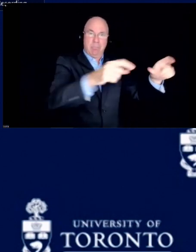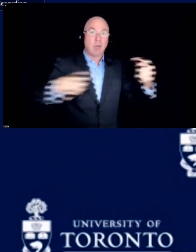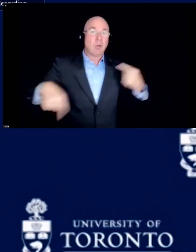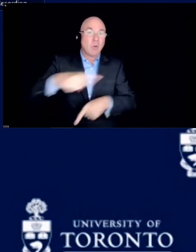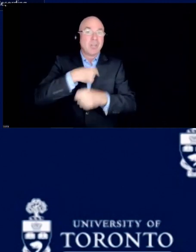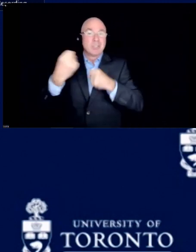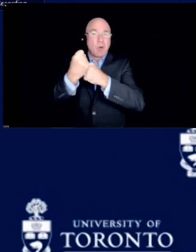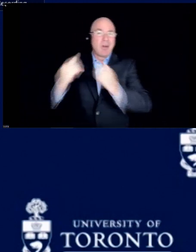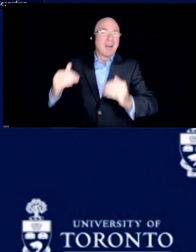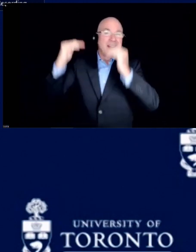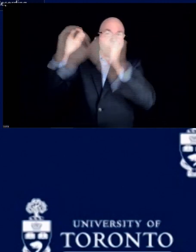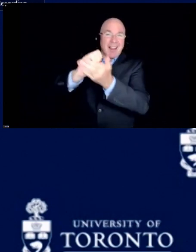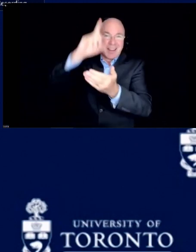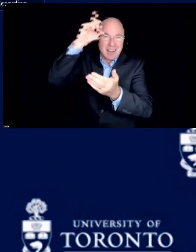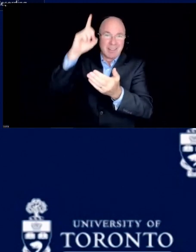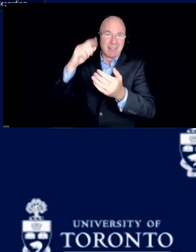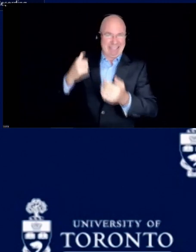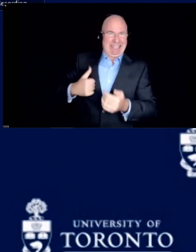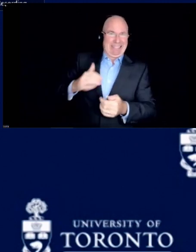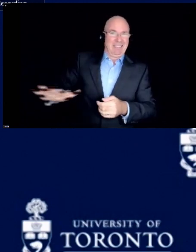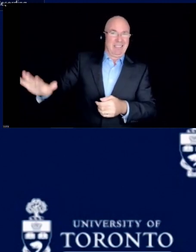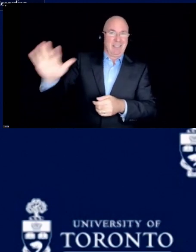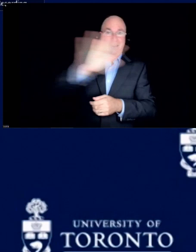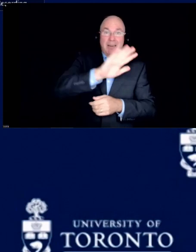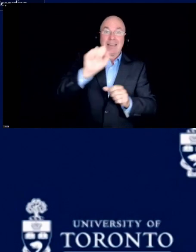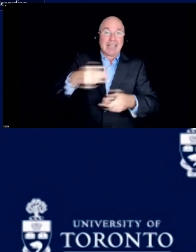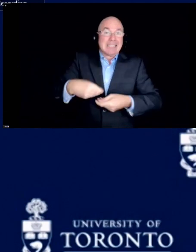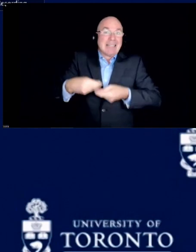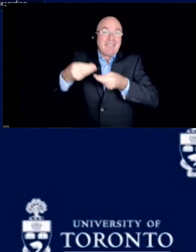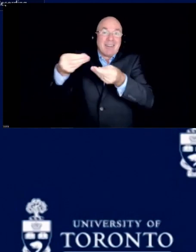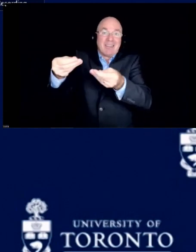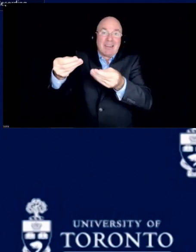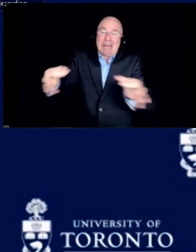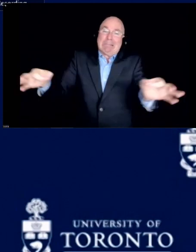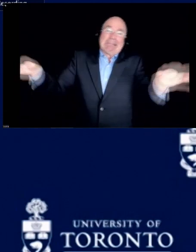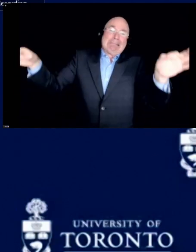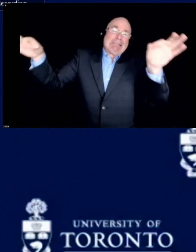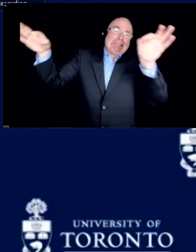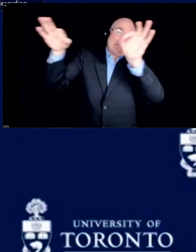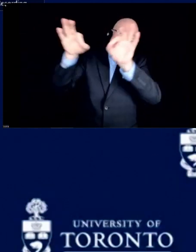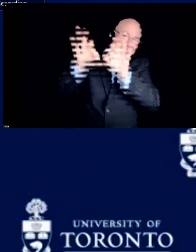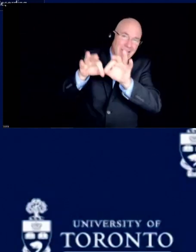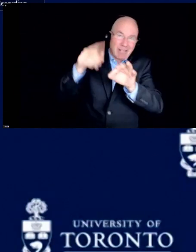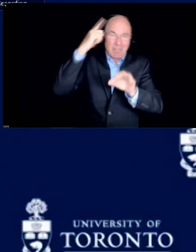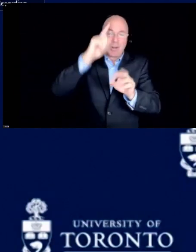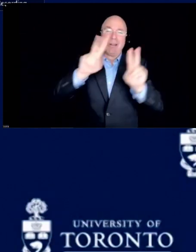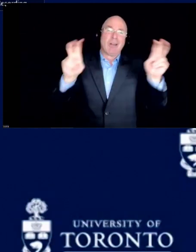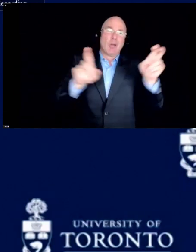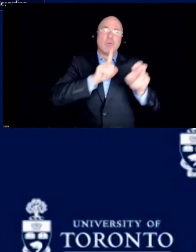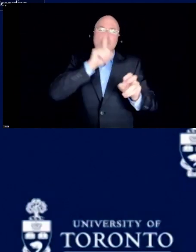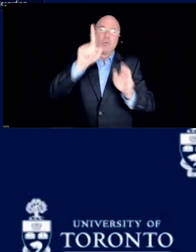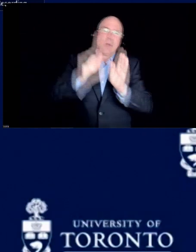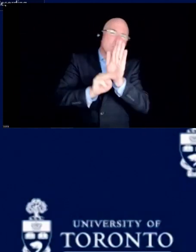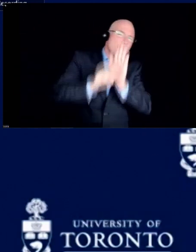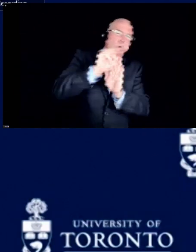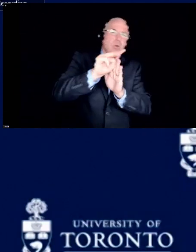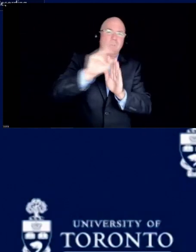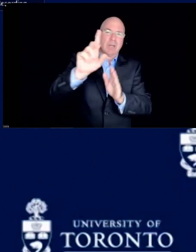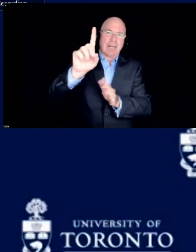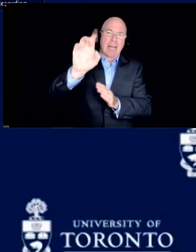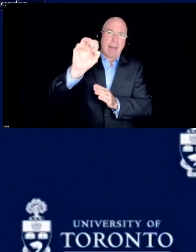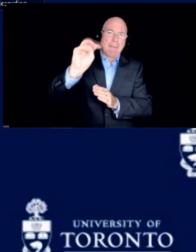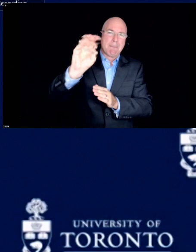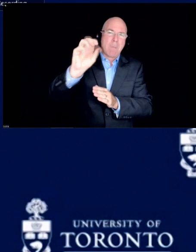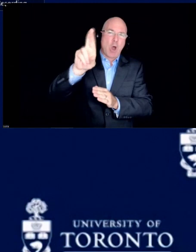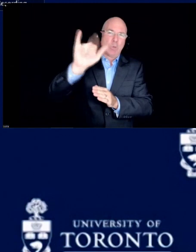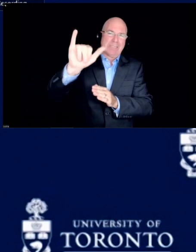education in Canada to deliver on one of the most important manifestations of a truly mature and innovative democracy, an